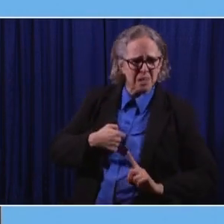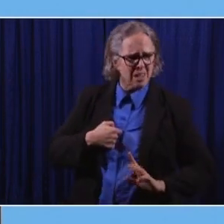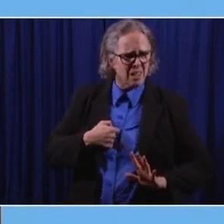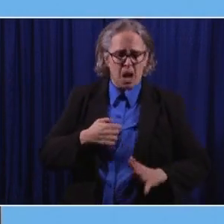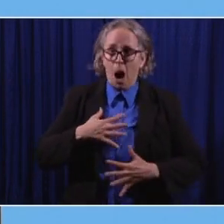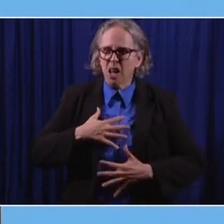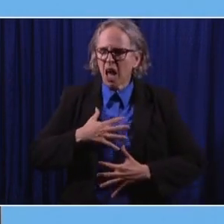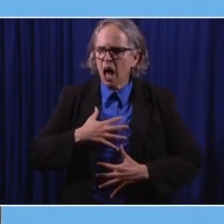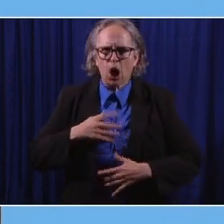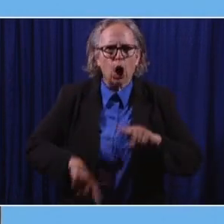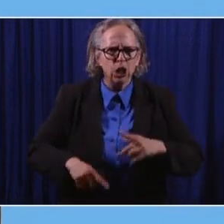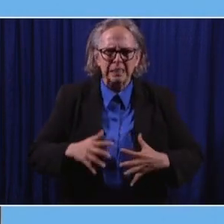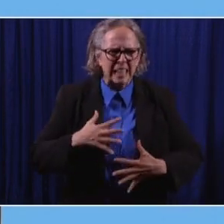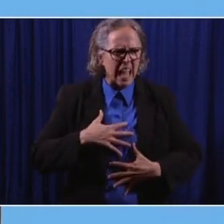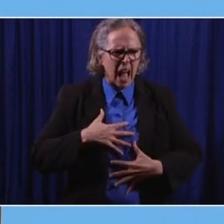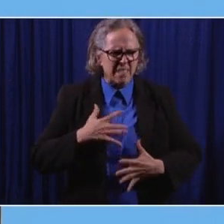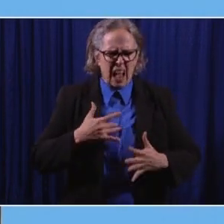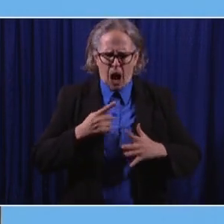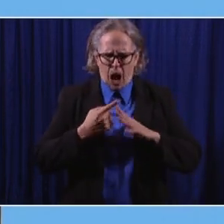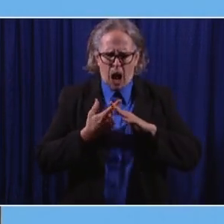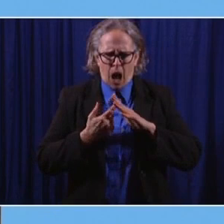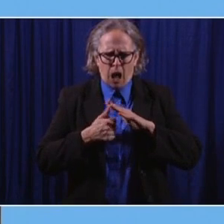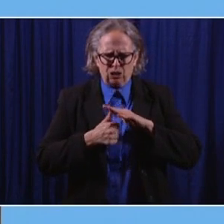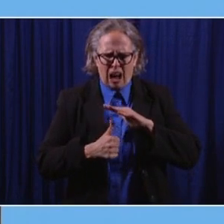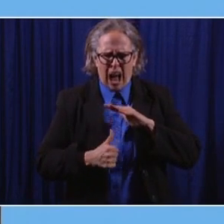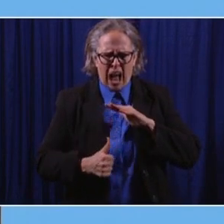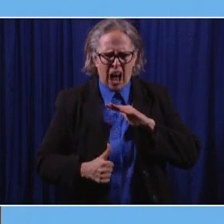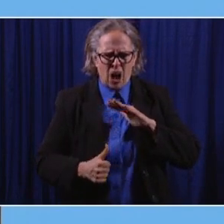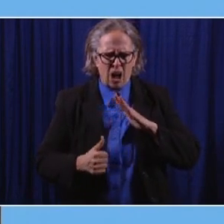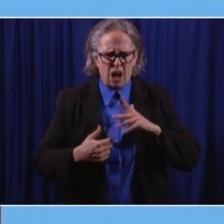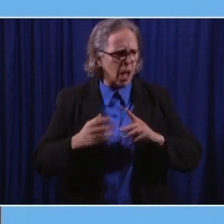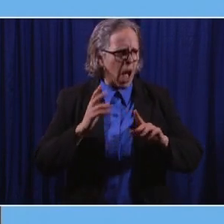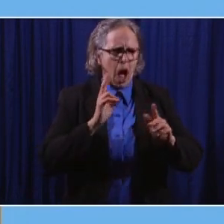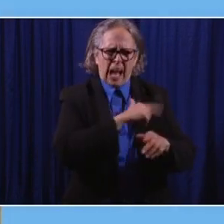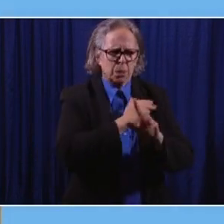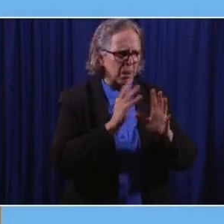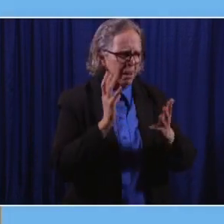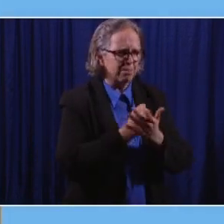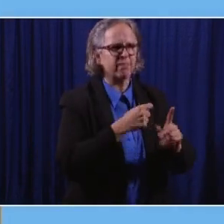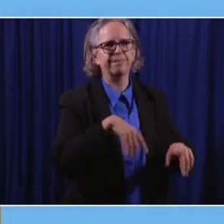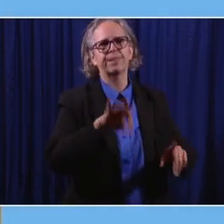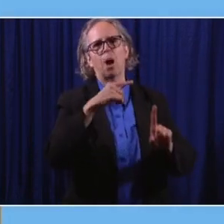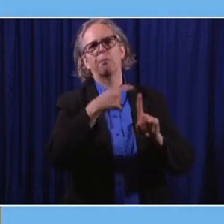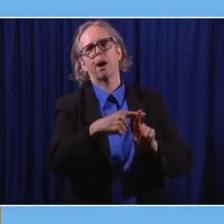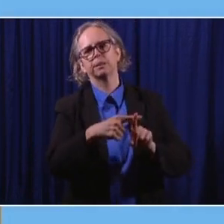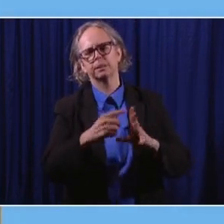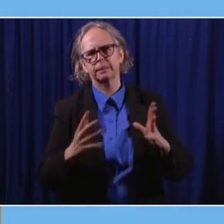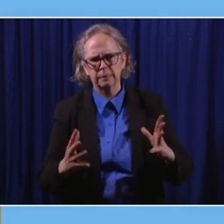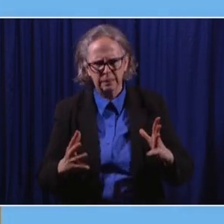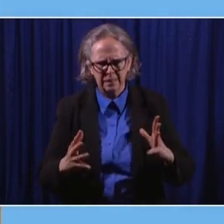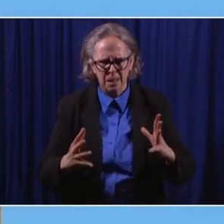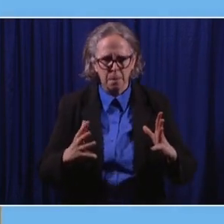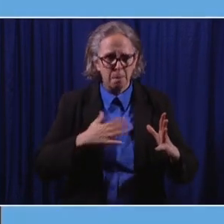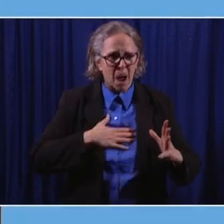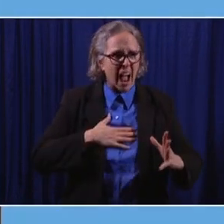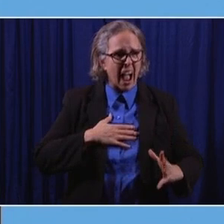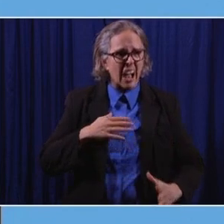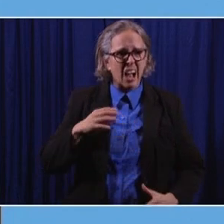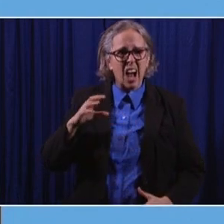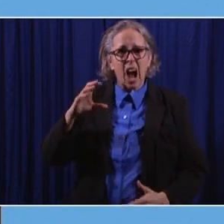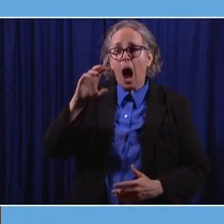felt like I was drowning. I went to the hospital and tested positive for coronavirus. My oxygen levels dropped really low.